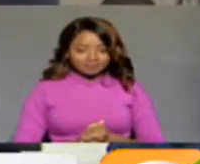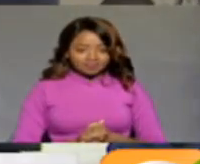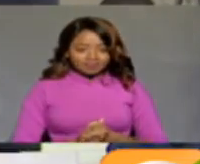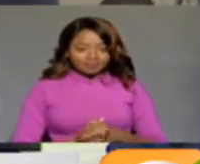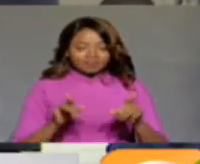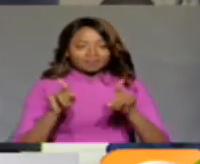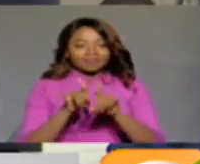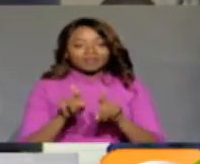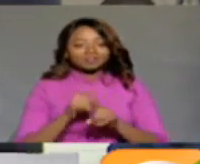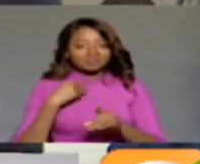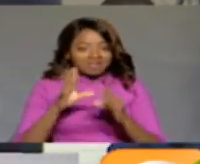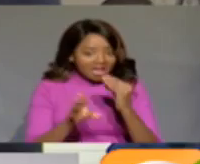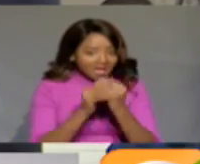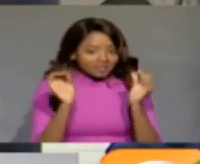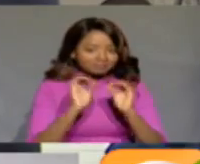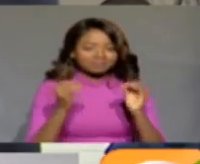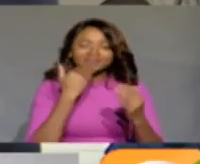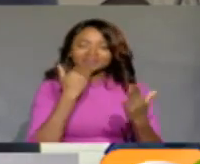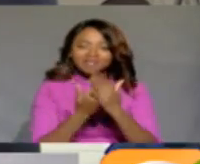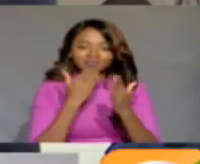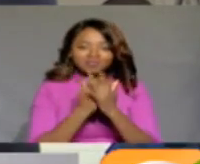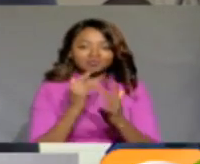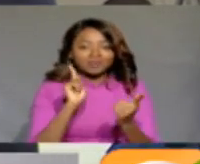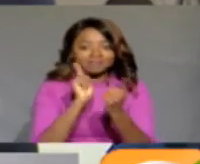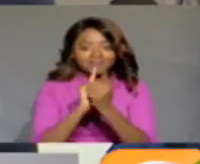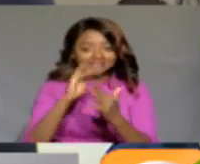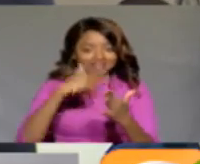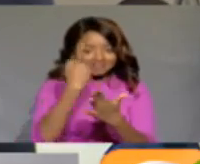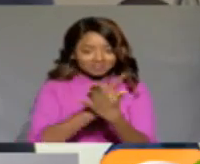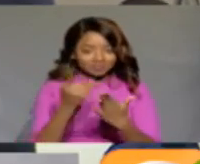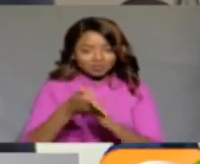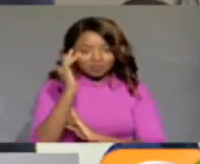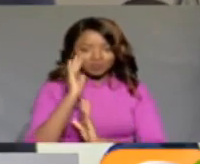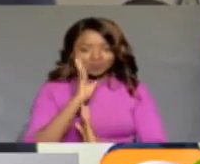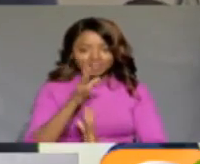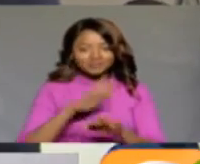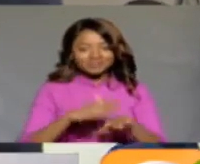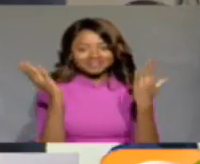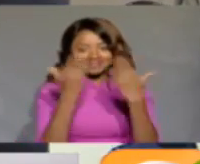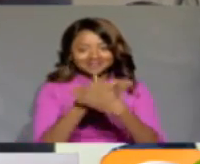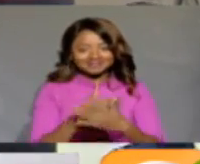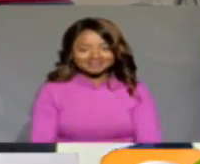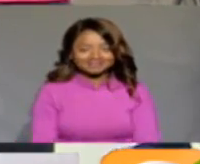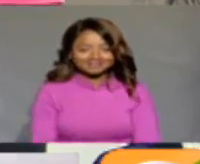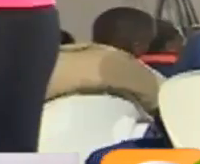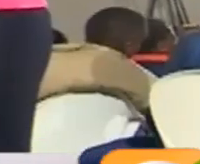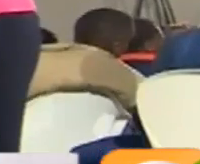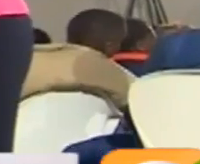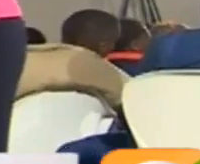Na kufikia hapo sina la ziada. Asante sana kwa kutazama. Tukutane wiki ijayo panapo majaliwa. Usiku mwema.